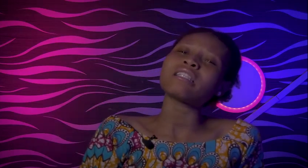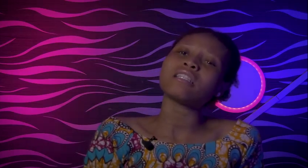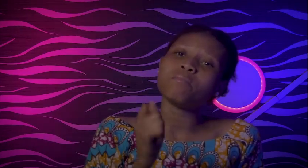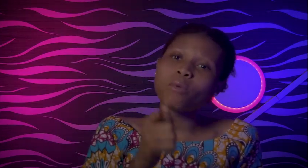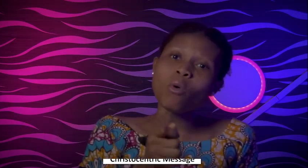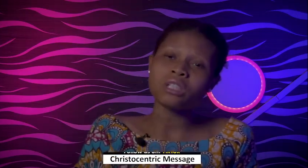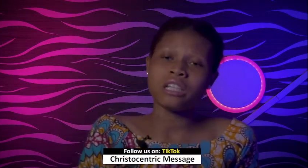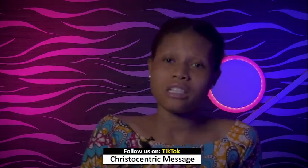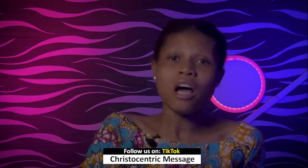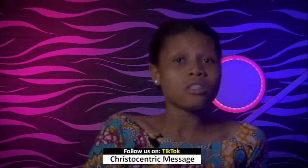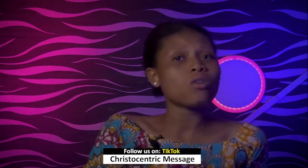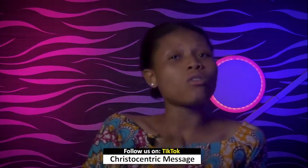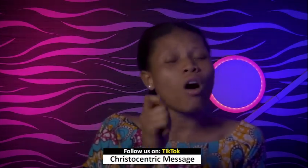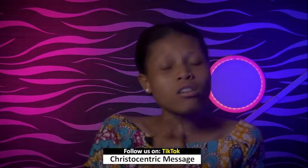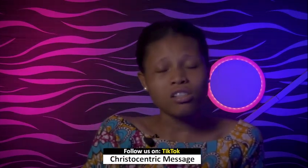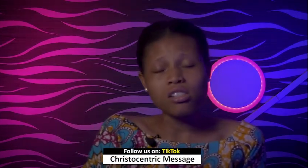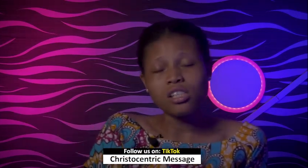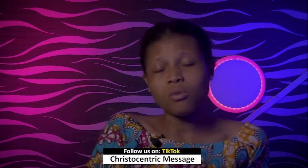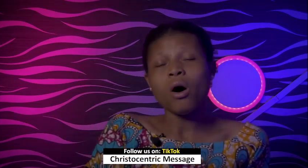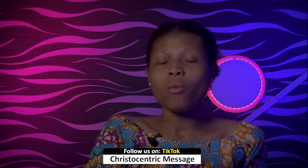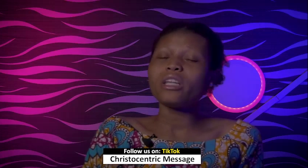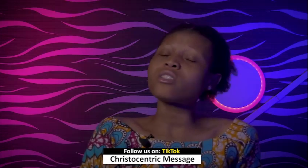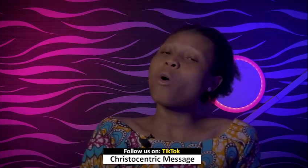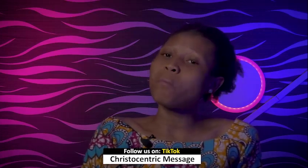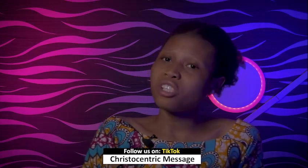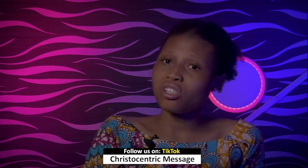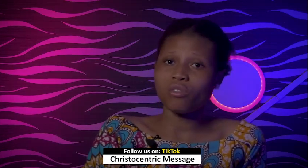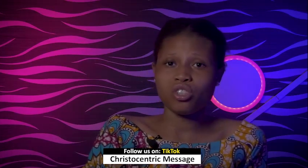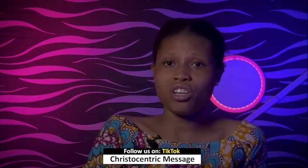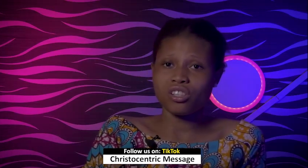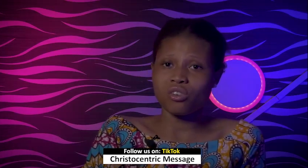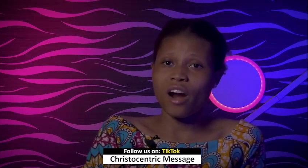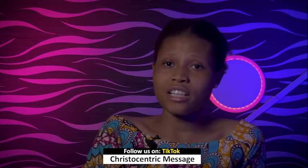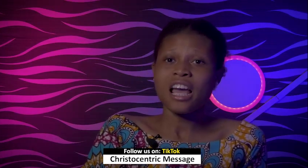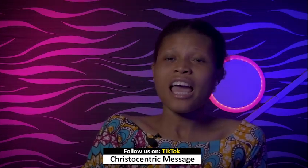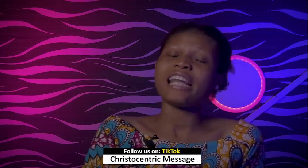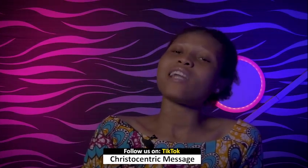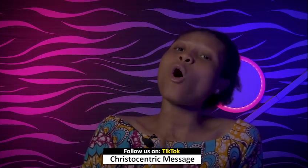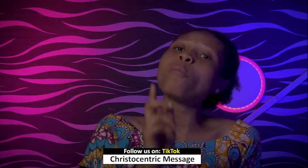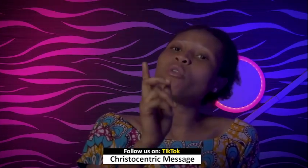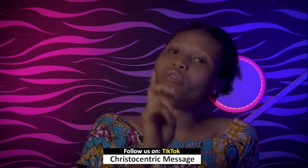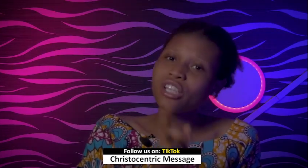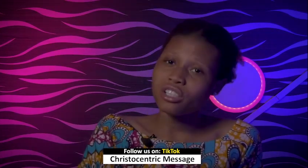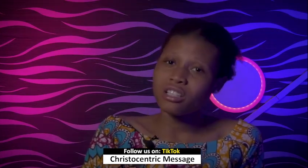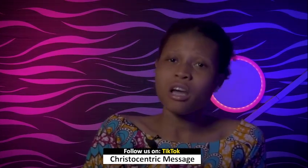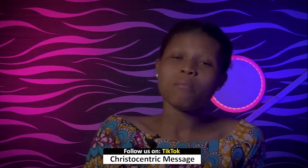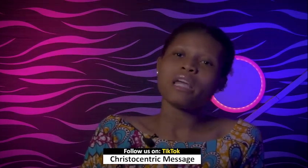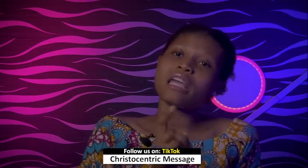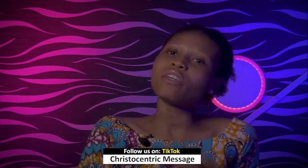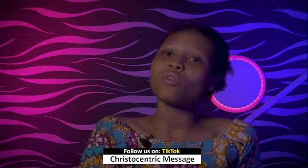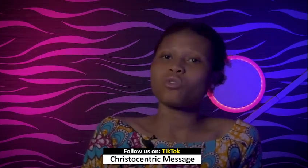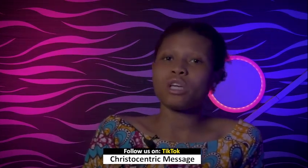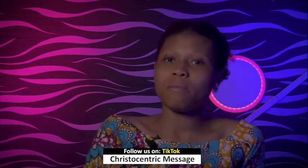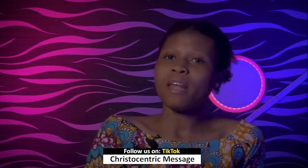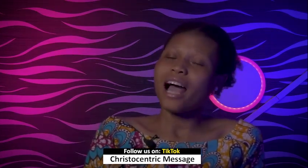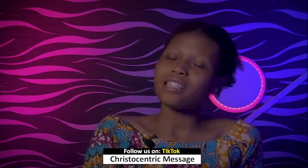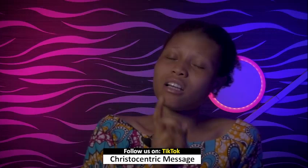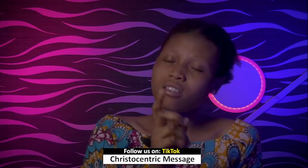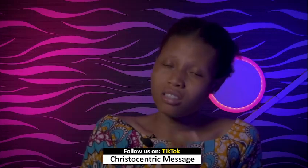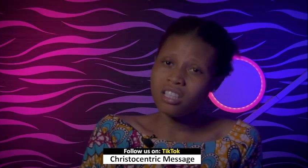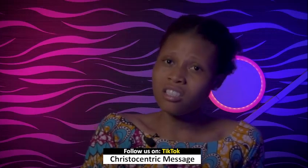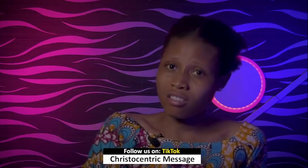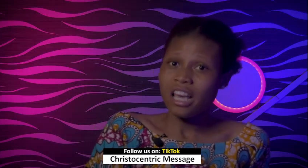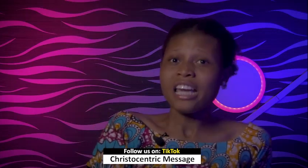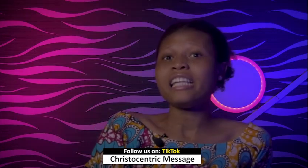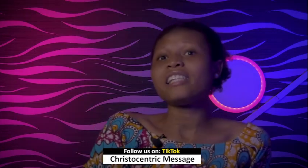be granted boldness to continue with his commission of Jesus Christ, and that all provisions be given unto him as